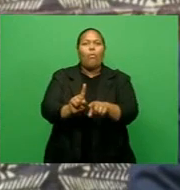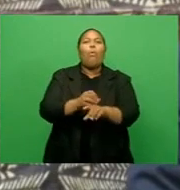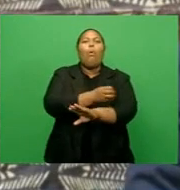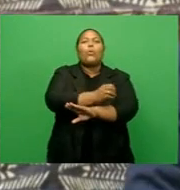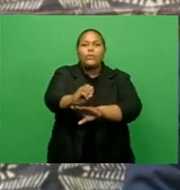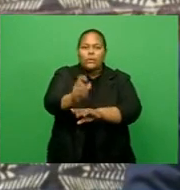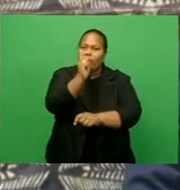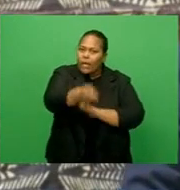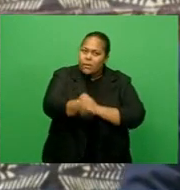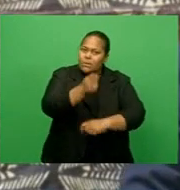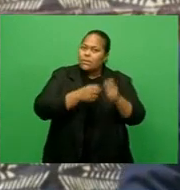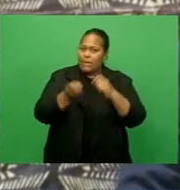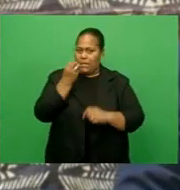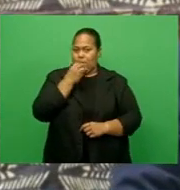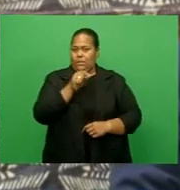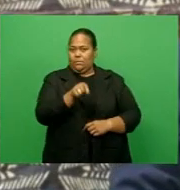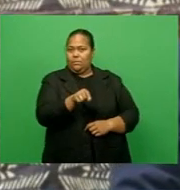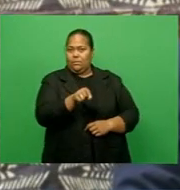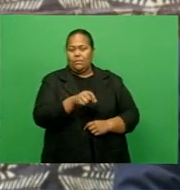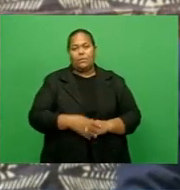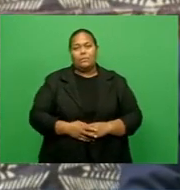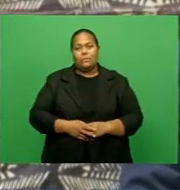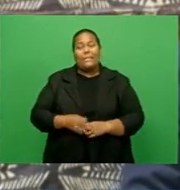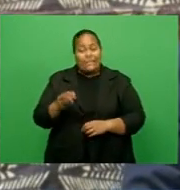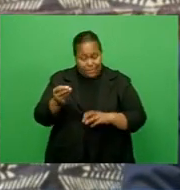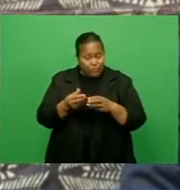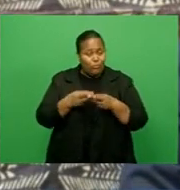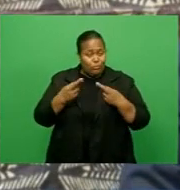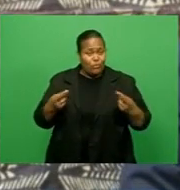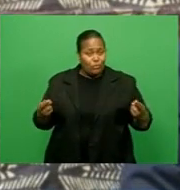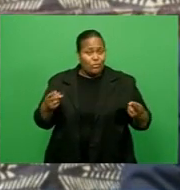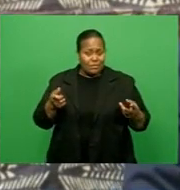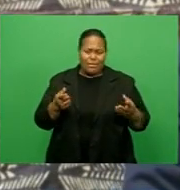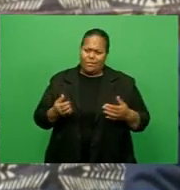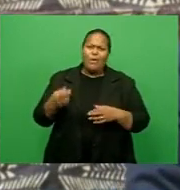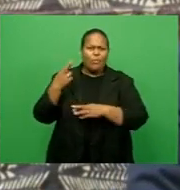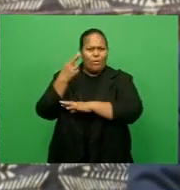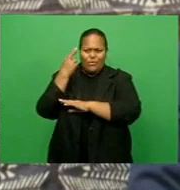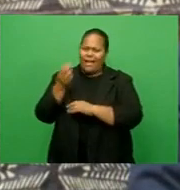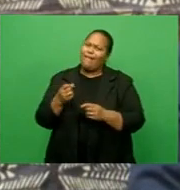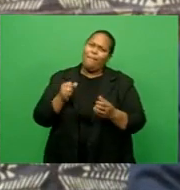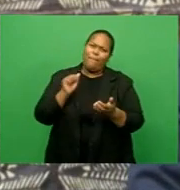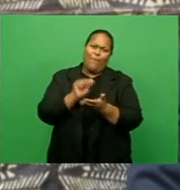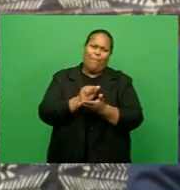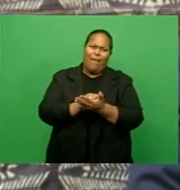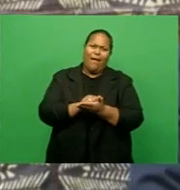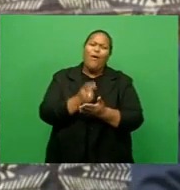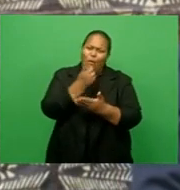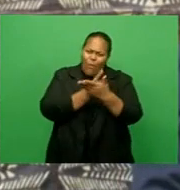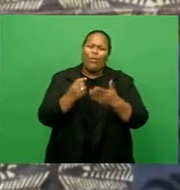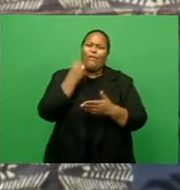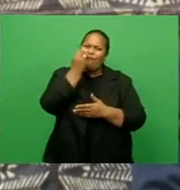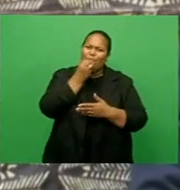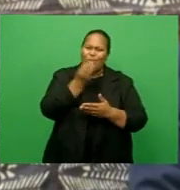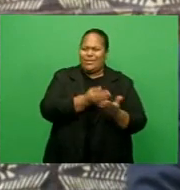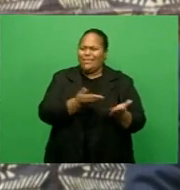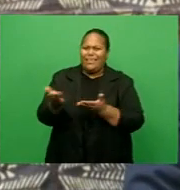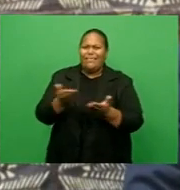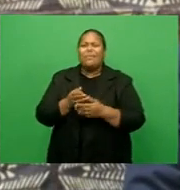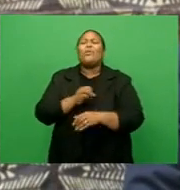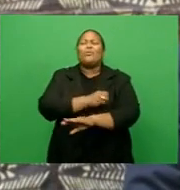of these resources can represent a unique source of food security and livelihoods, and I believe this compels